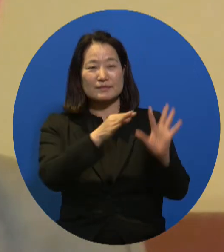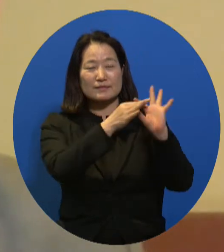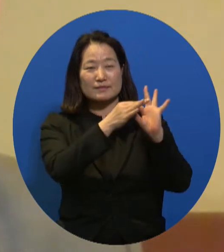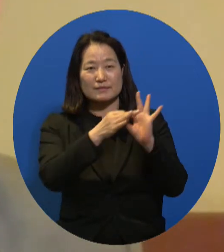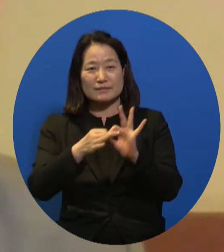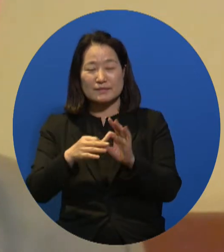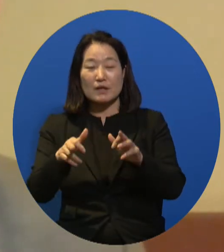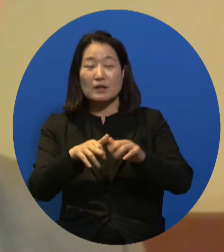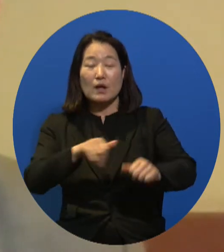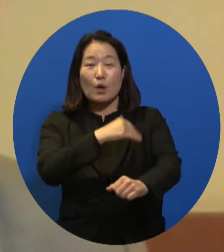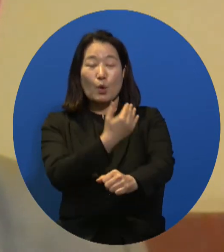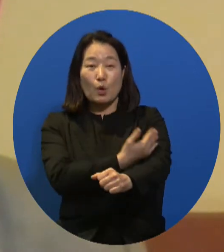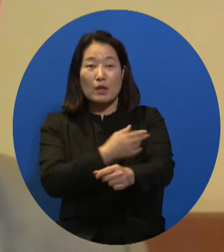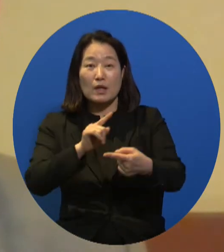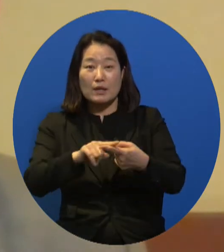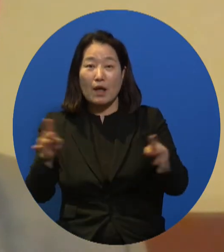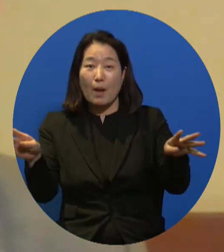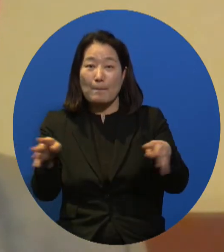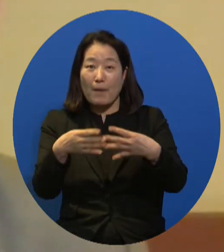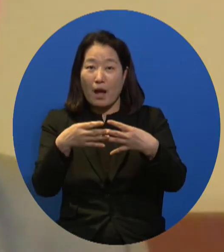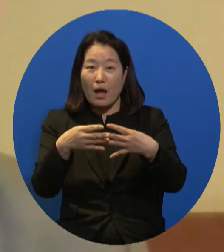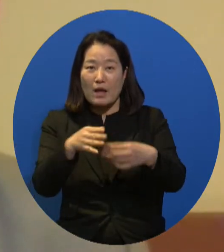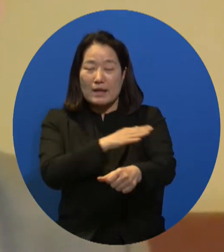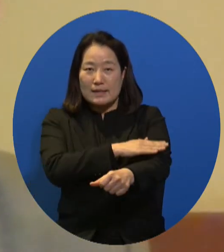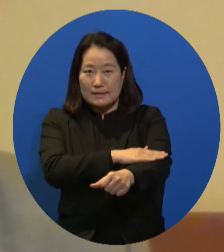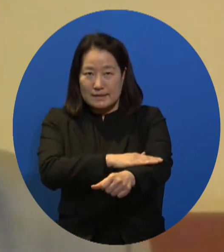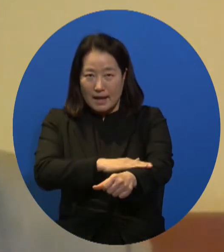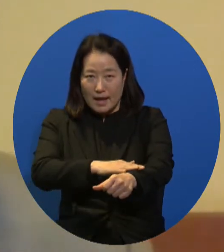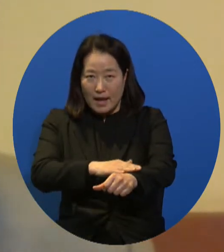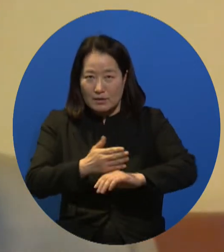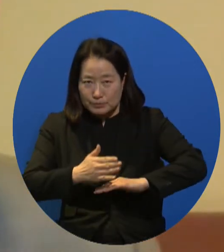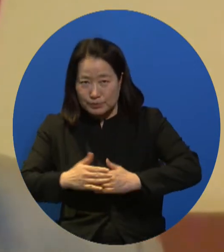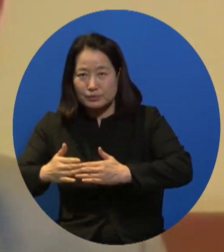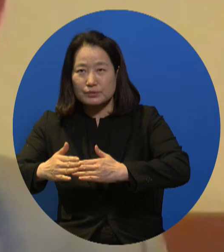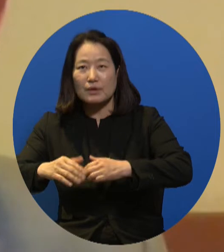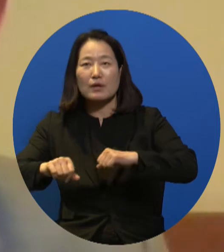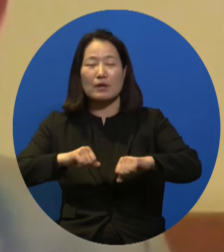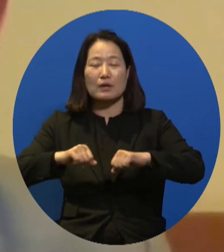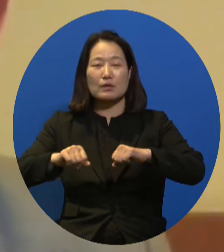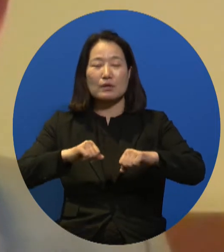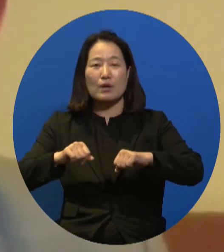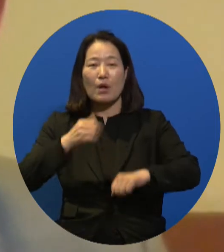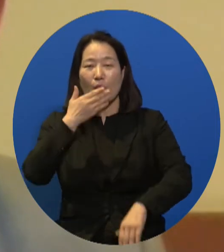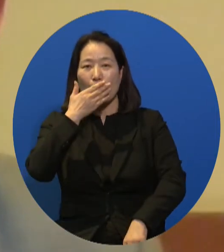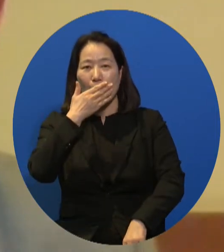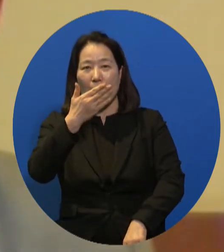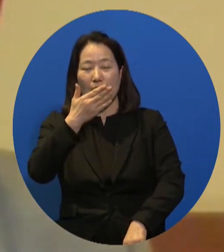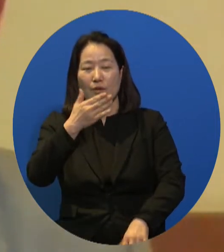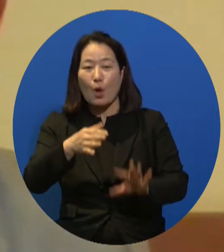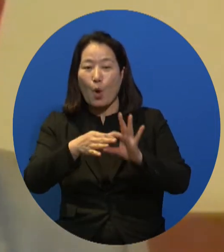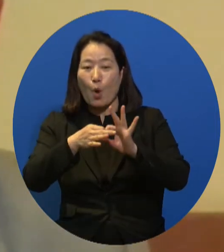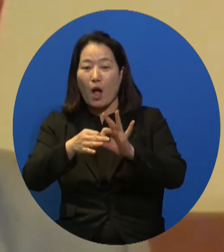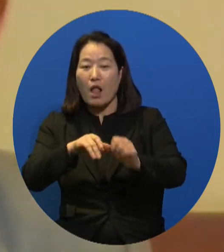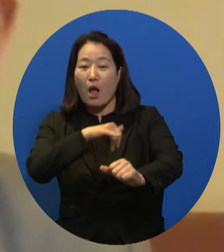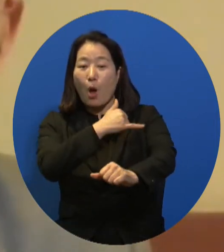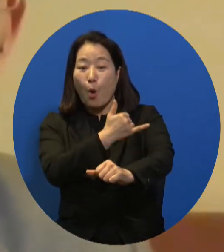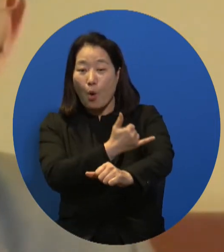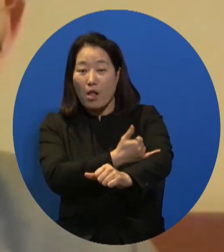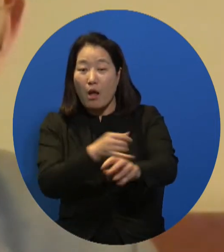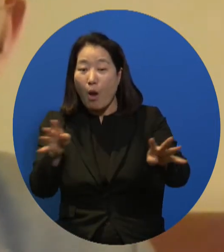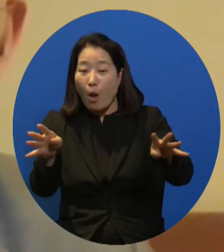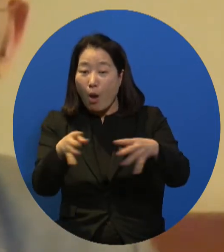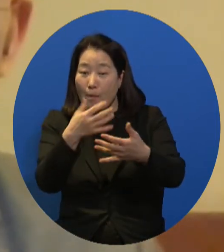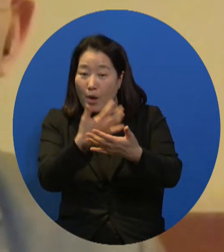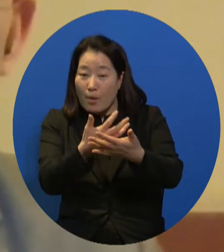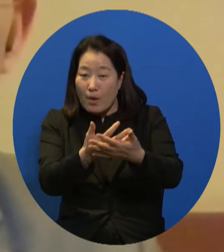of Persons with Disabilities and other human rights standards in Korea. Indeed, I've had